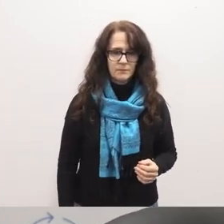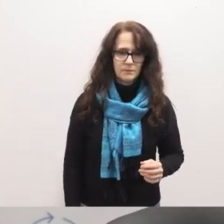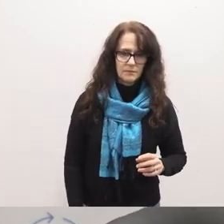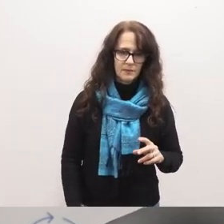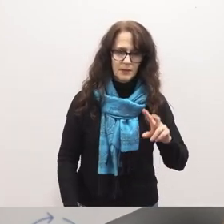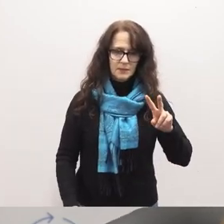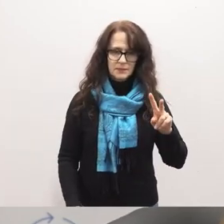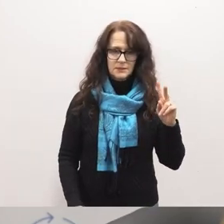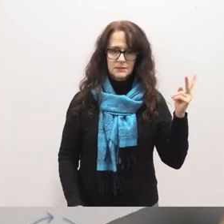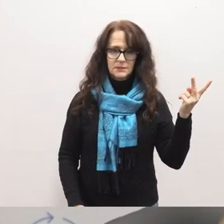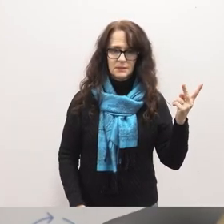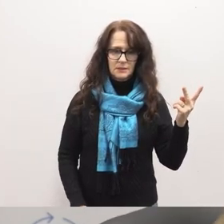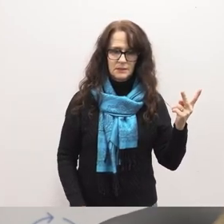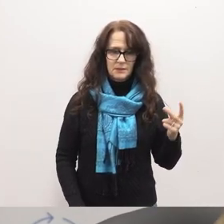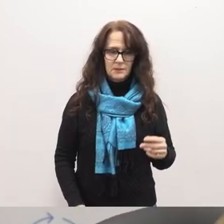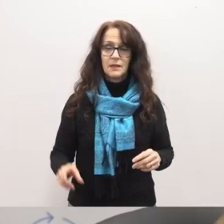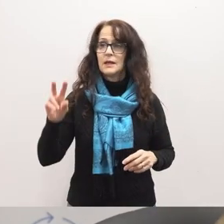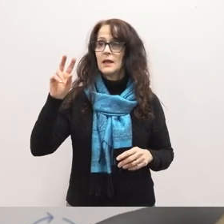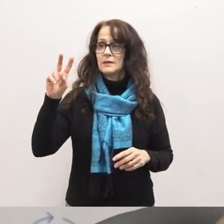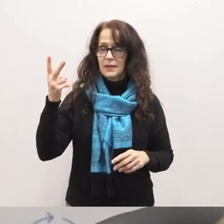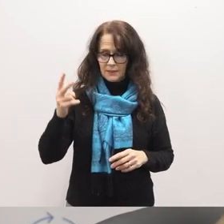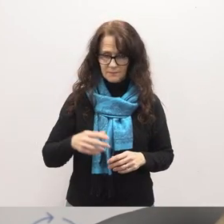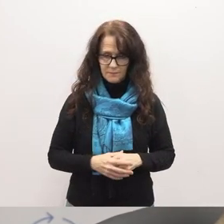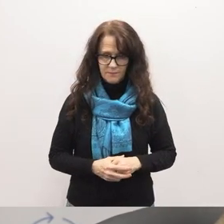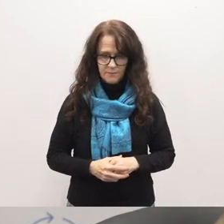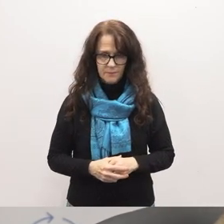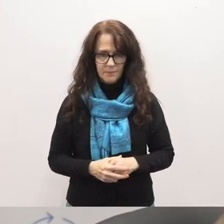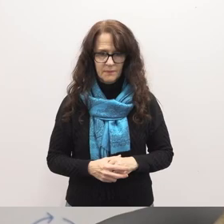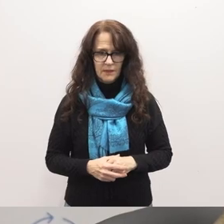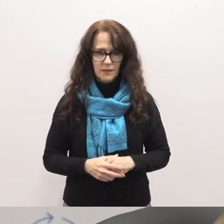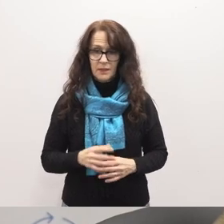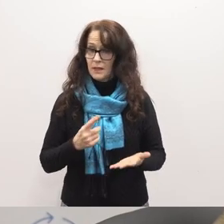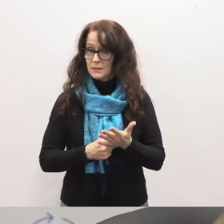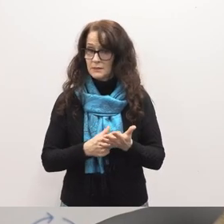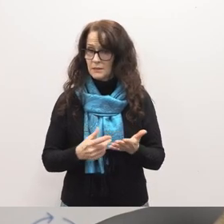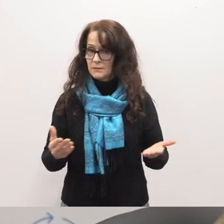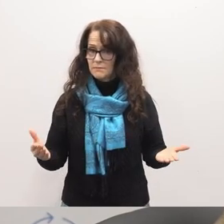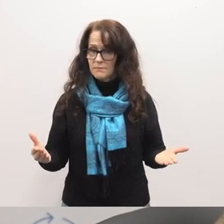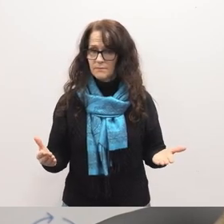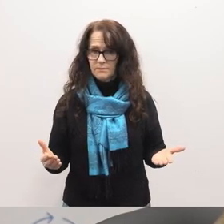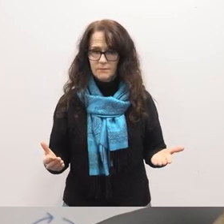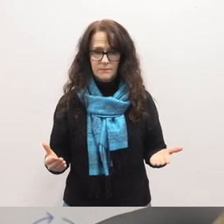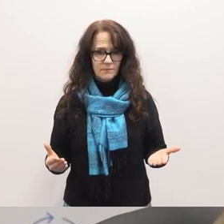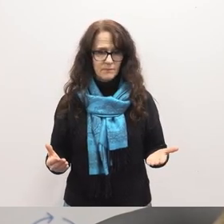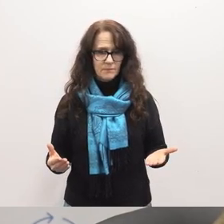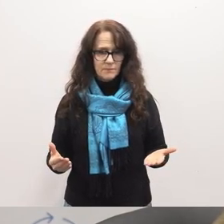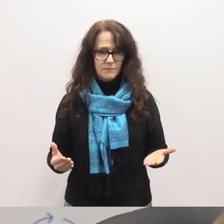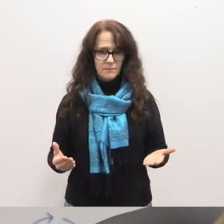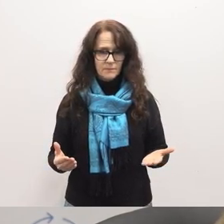And I need a second. Second. Any discussion?